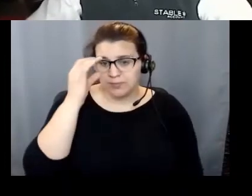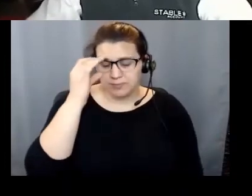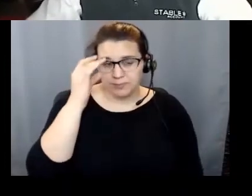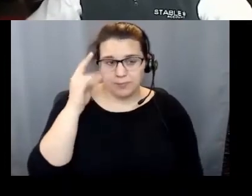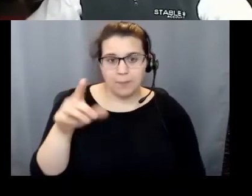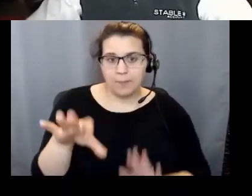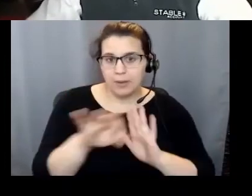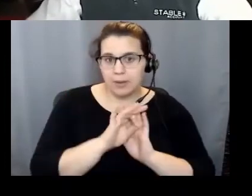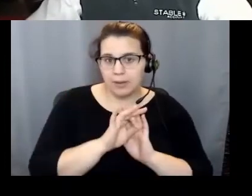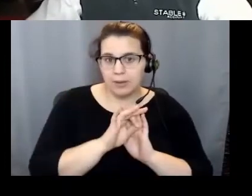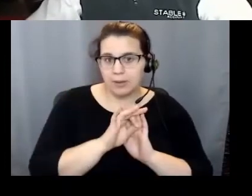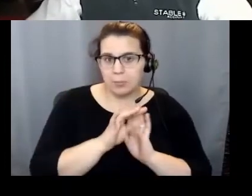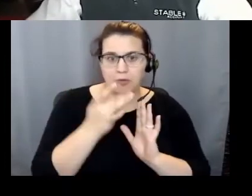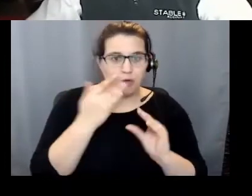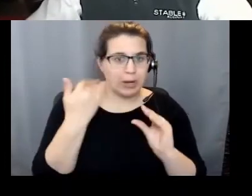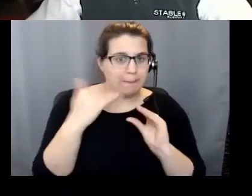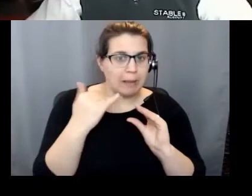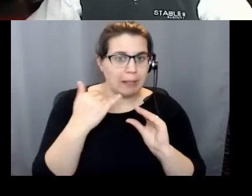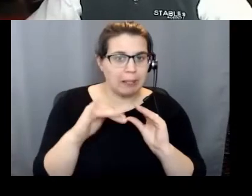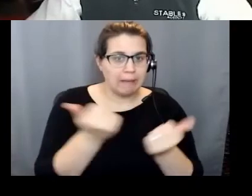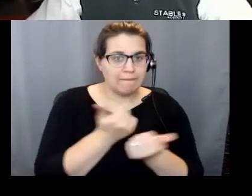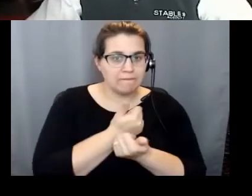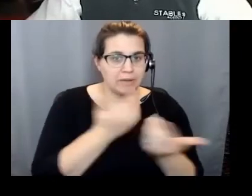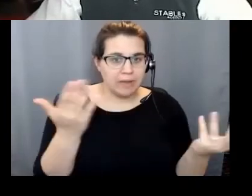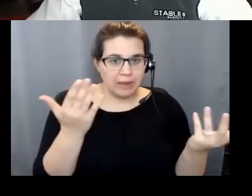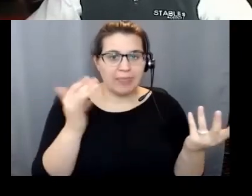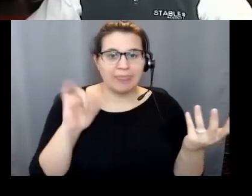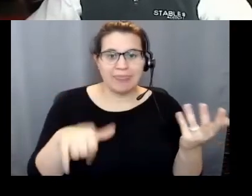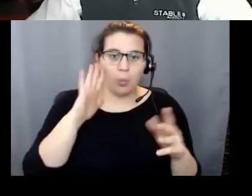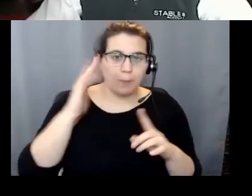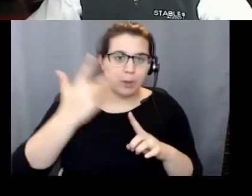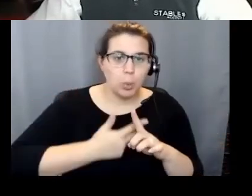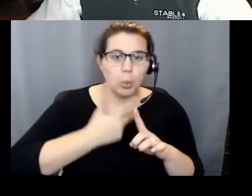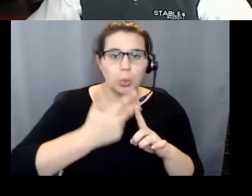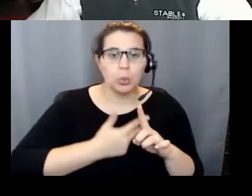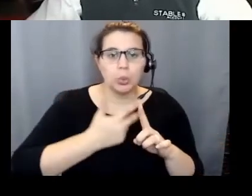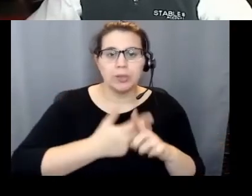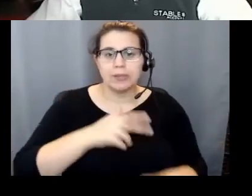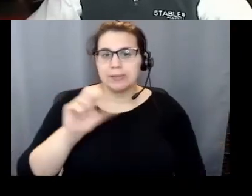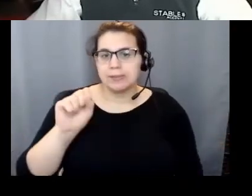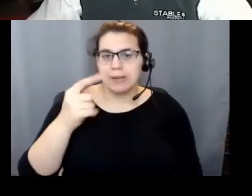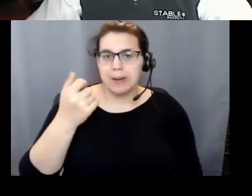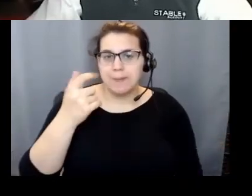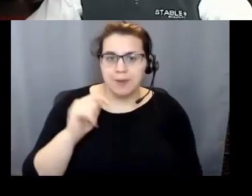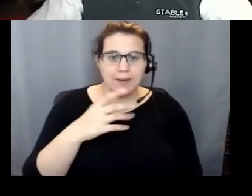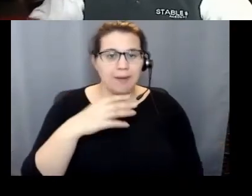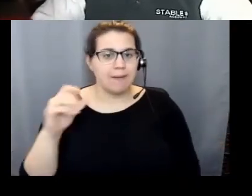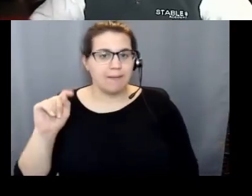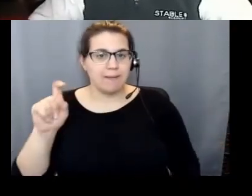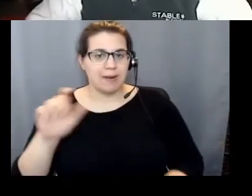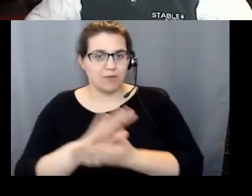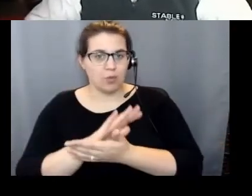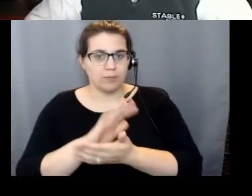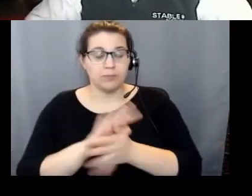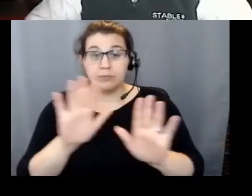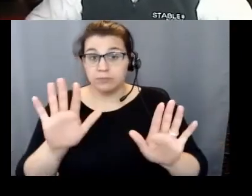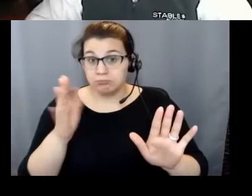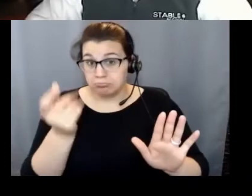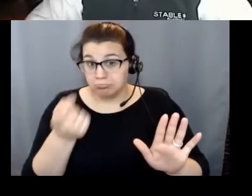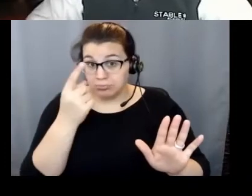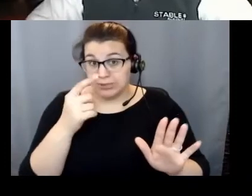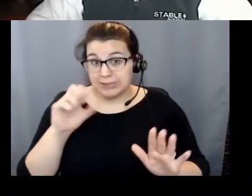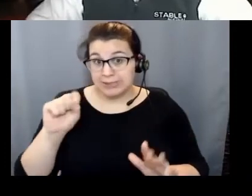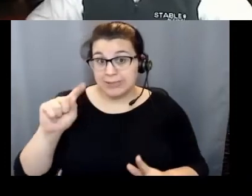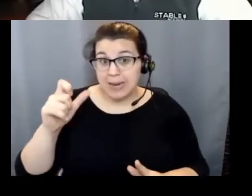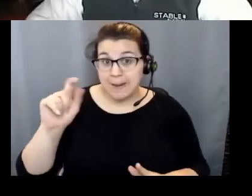want everything emailed to you. That would be quarterly statements and tax forms. And let me specify, the actual statement